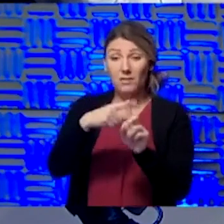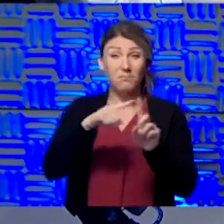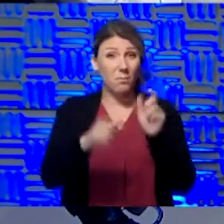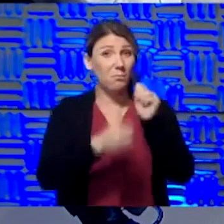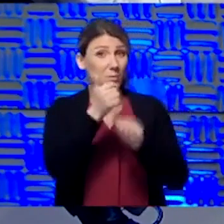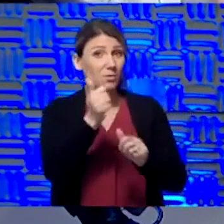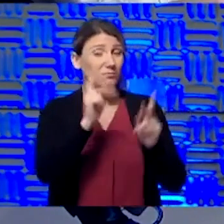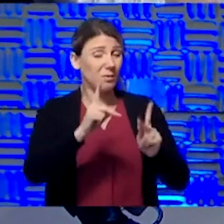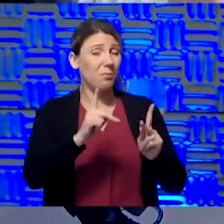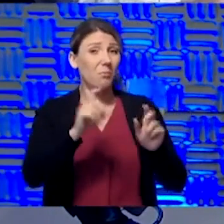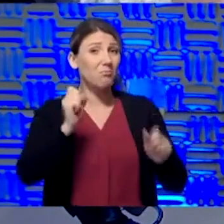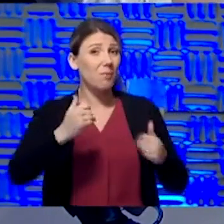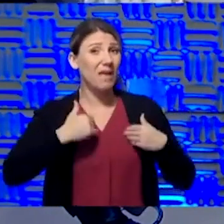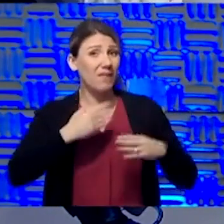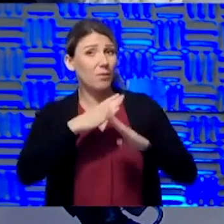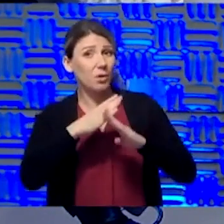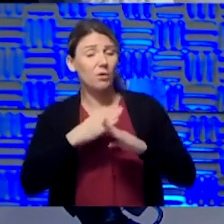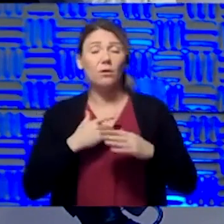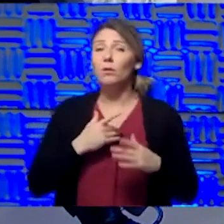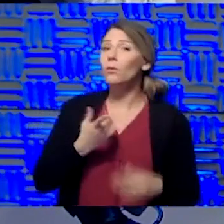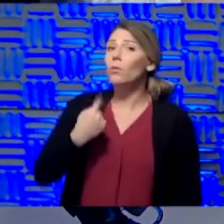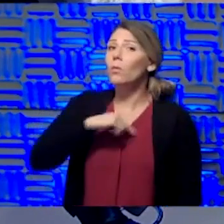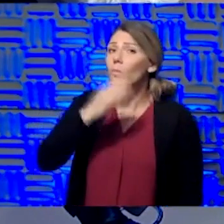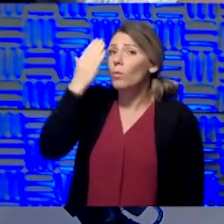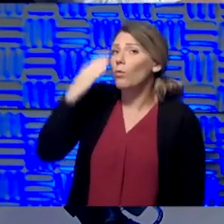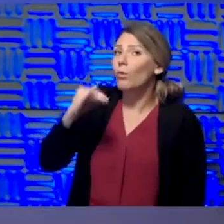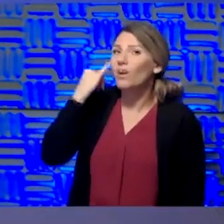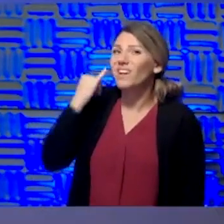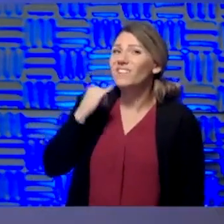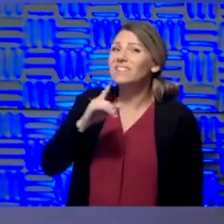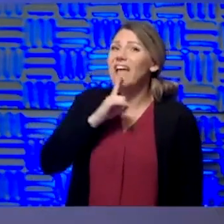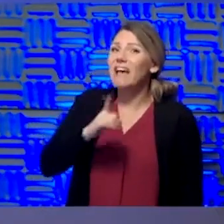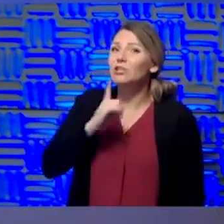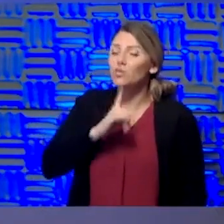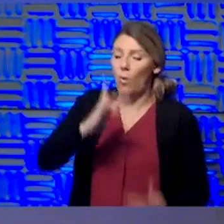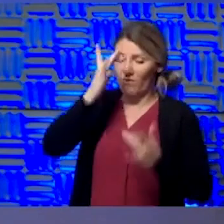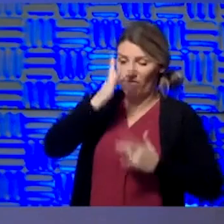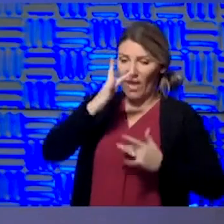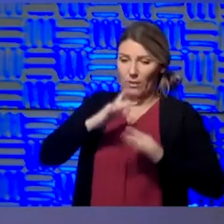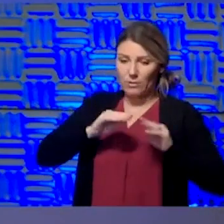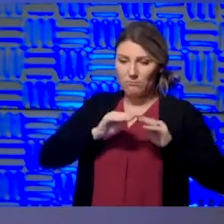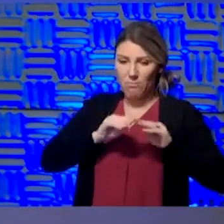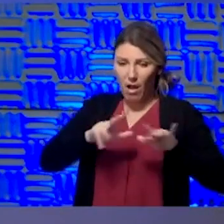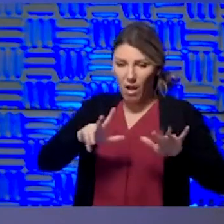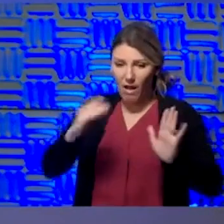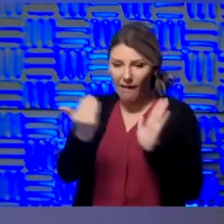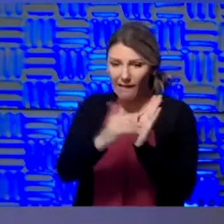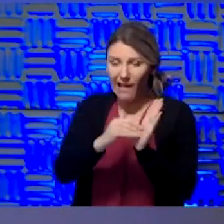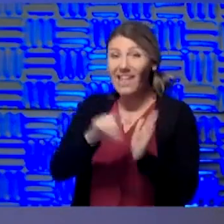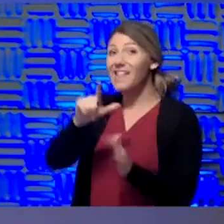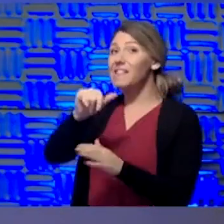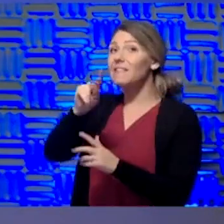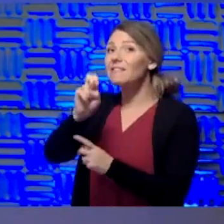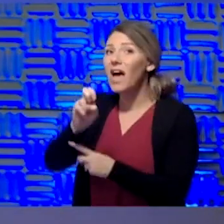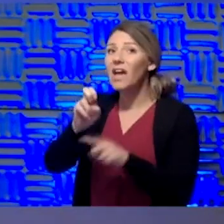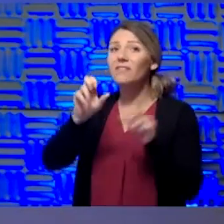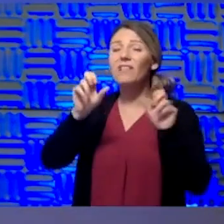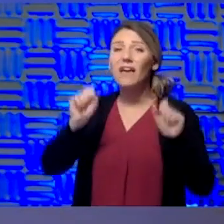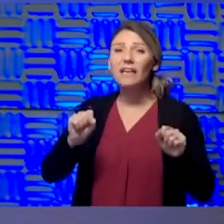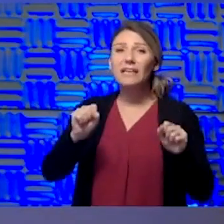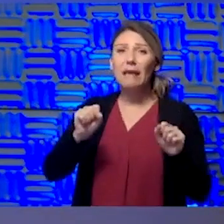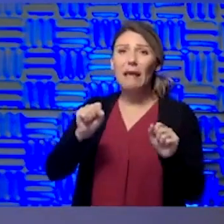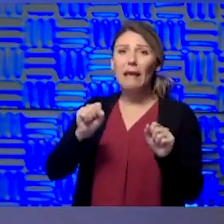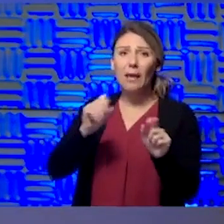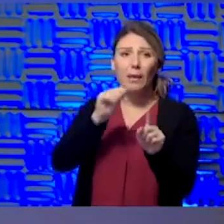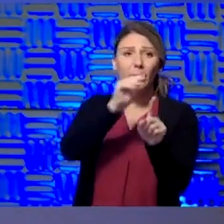also do state we can't tell if this is actual virus that you're shedding again, live virus that can infect other people, because